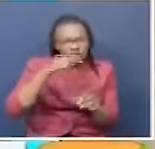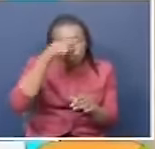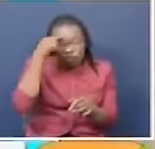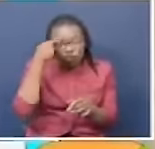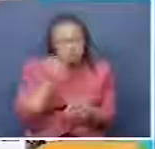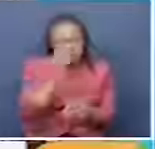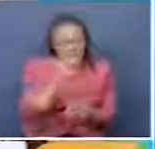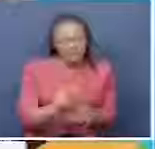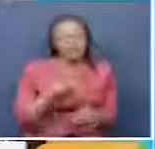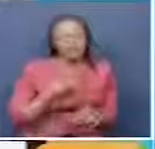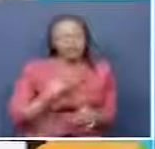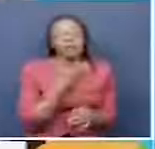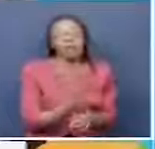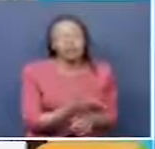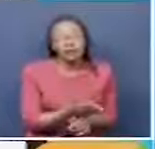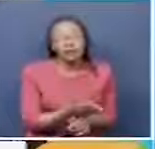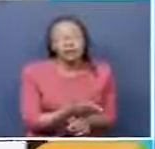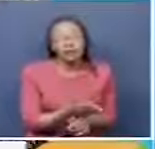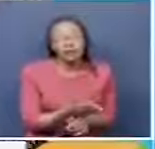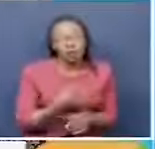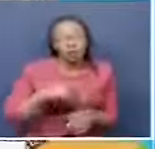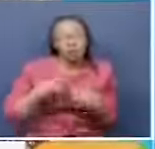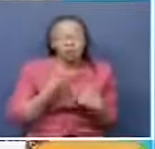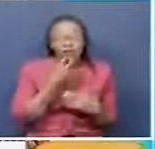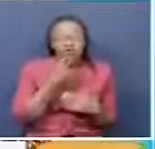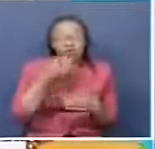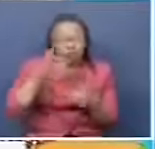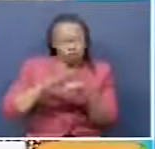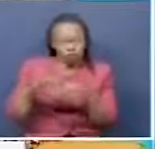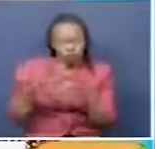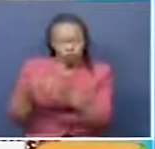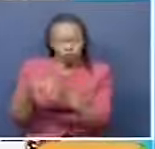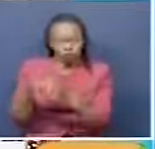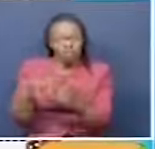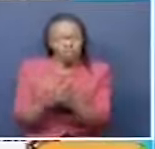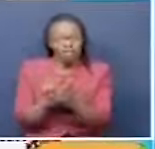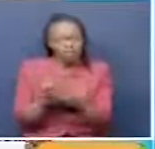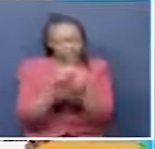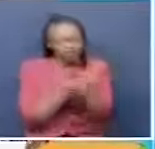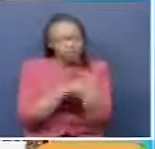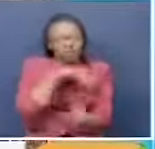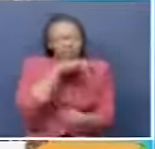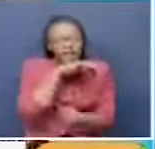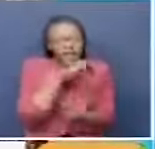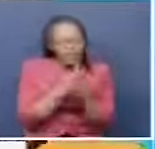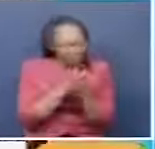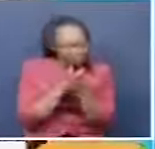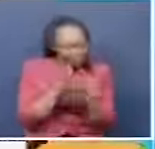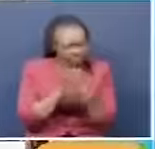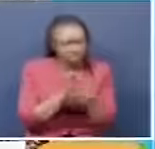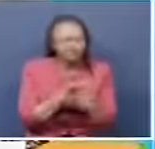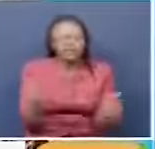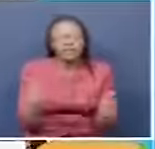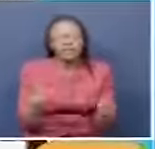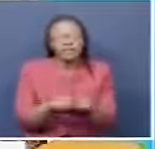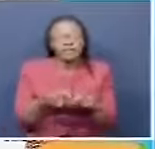to put your person inside. So we have the Nyanza vote block that is diehard Raila support base. You have the Rift Valley Kalenjin vote block